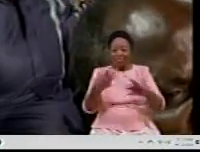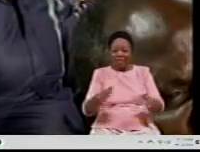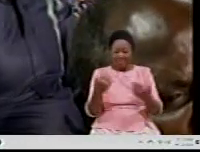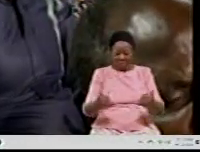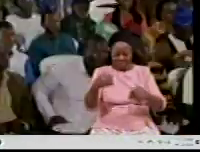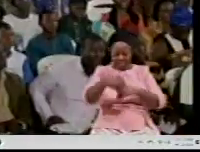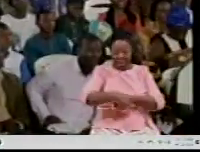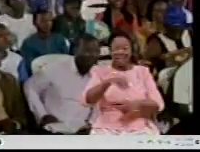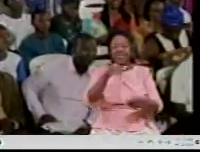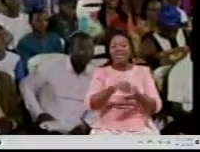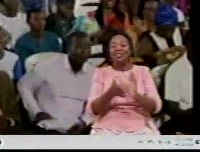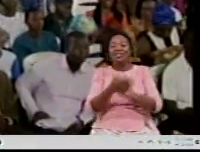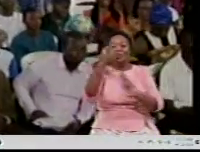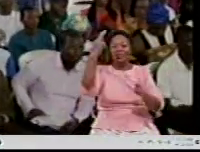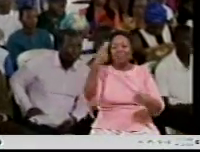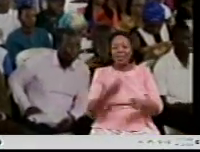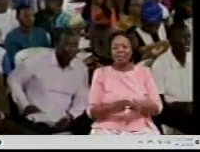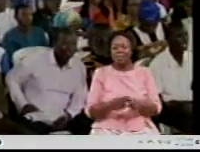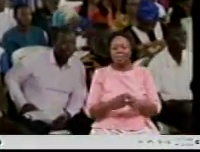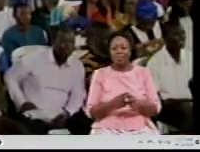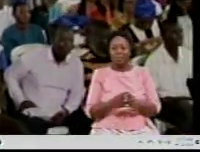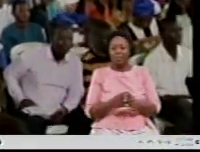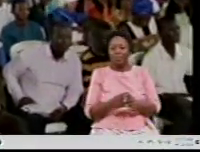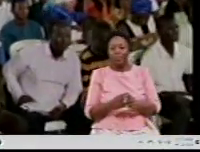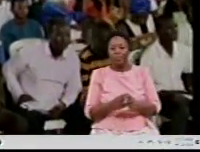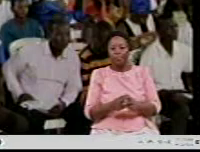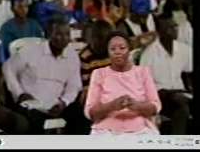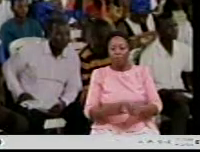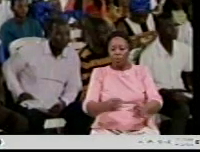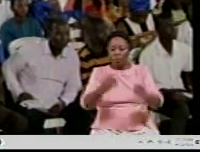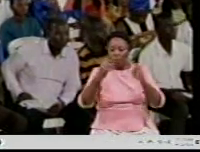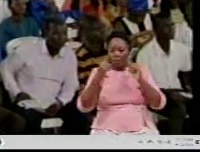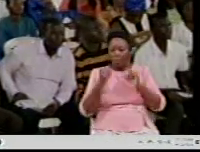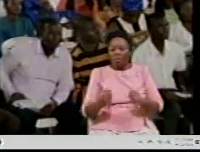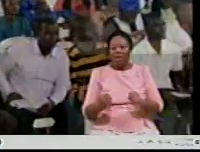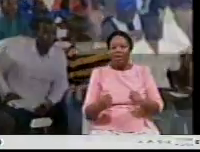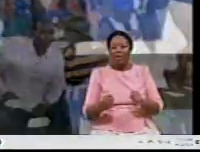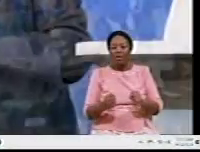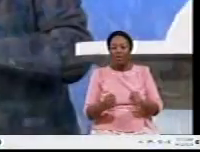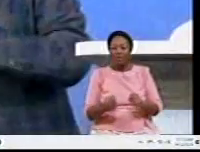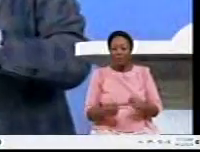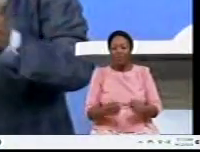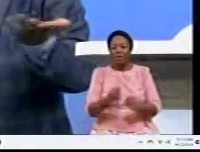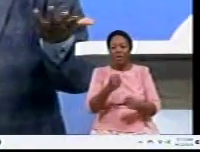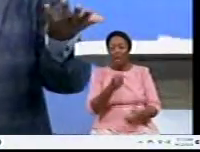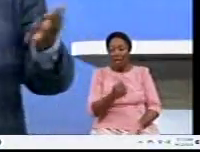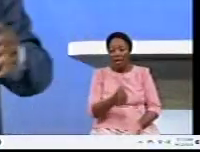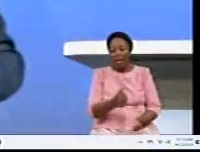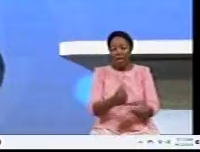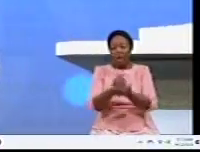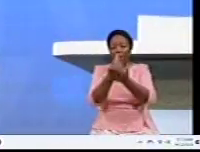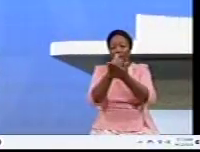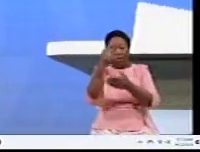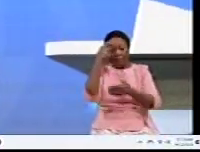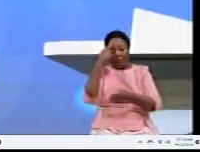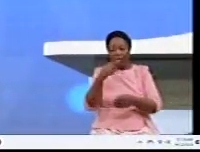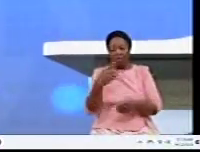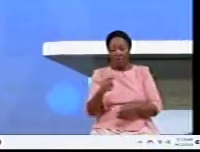in Jesus' name. Powerful intervention for individuals